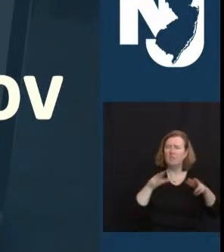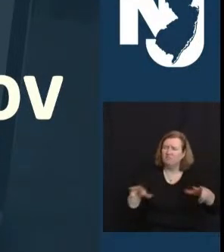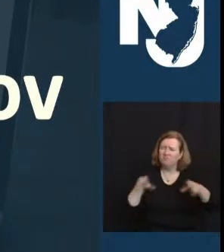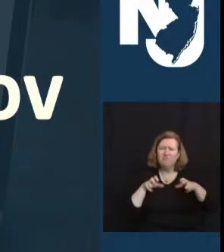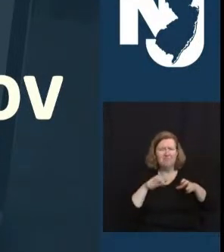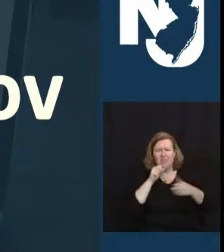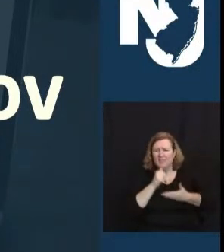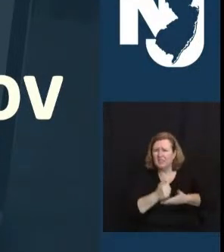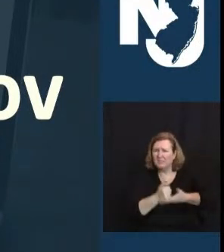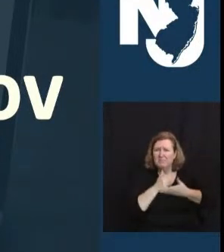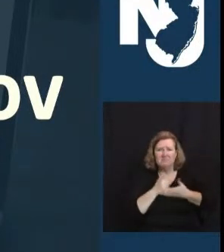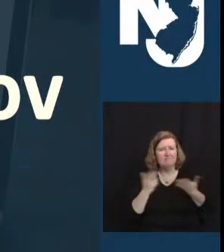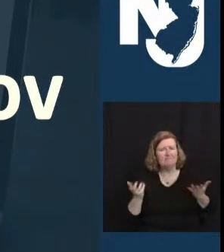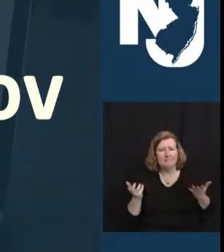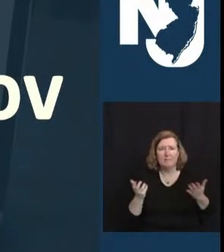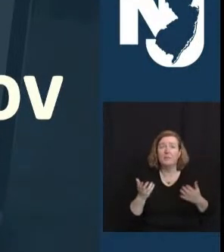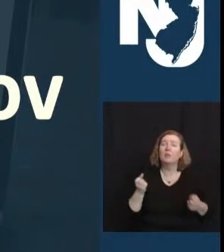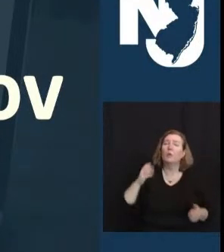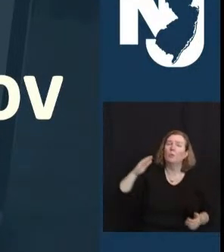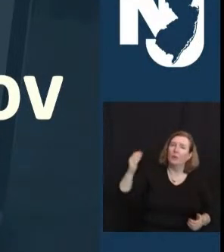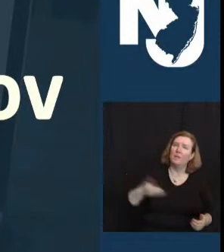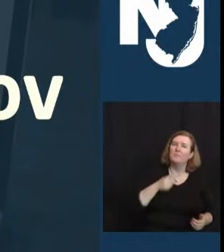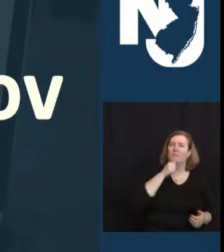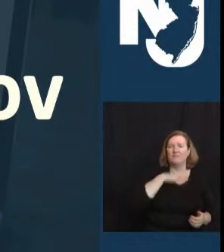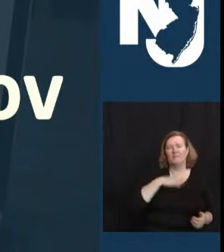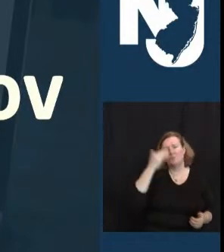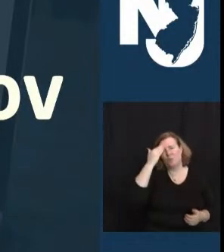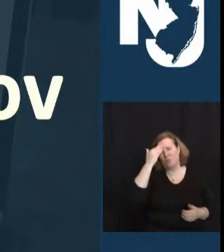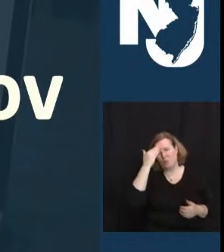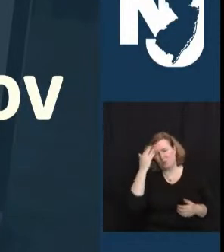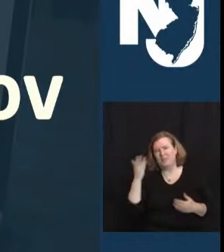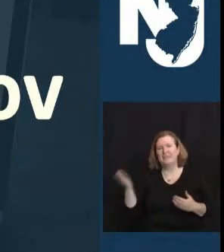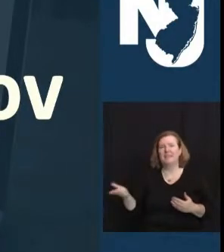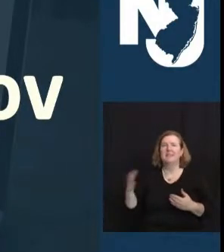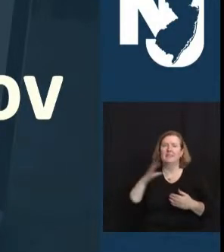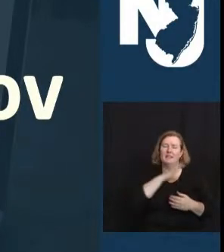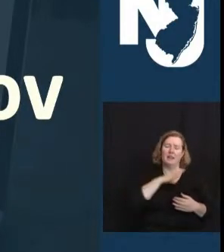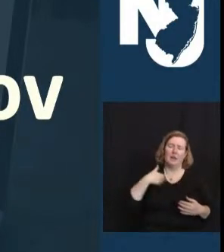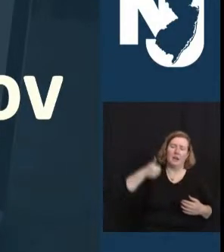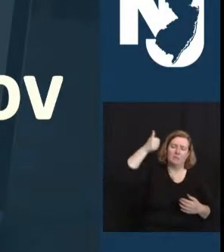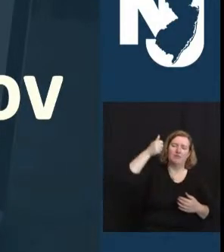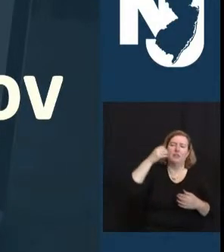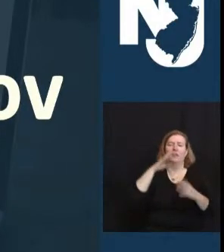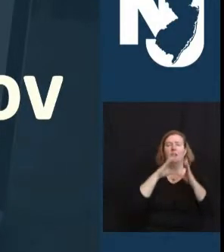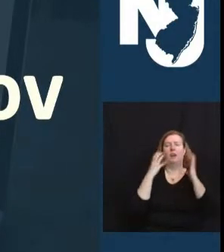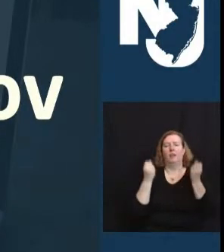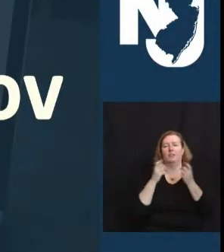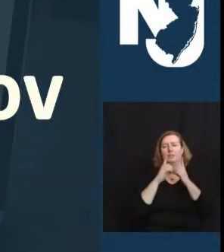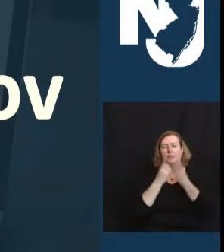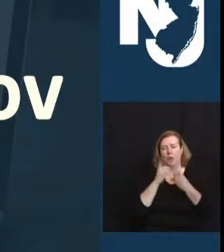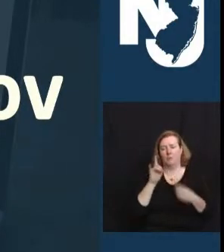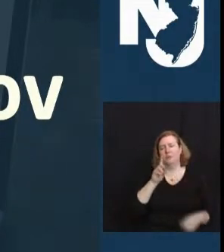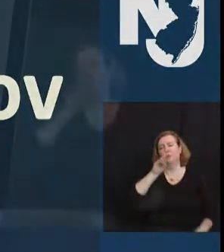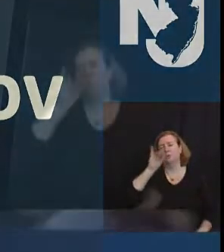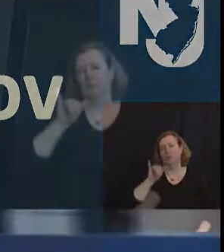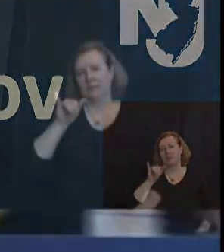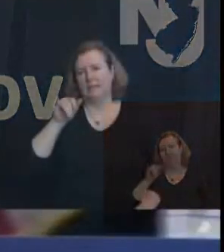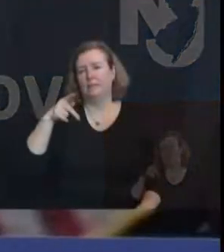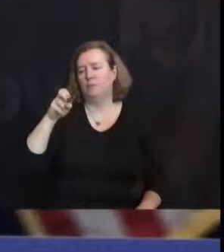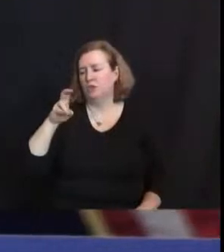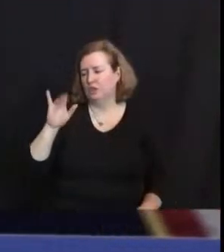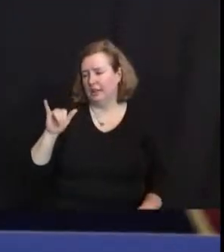that, please help me welcome the woman to my right who needs no introduction, the Commissioner of the Department of Health, Judy Persichilli. Thank you,